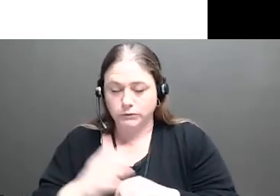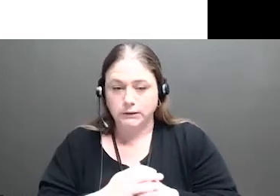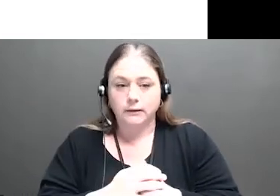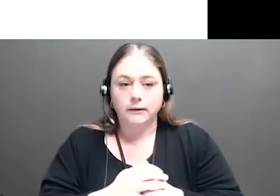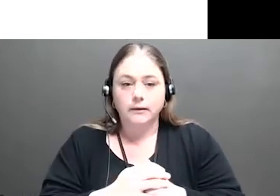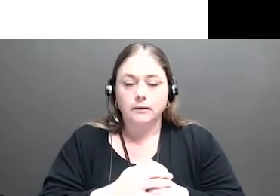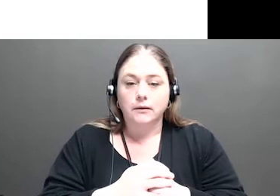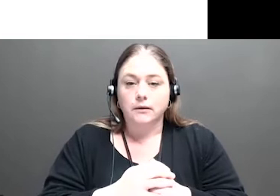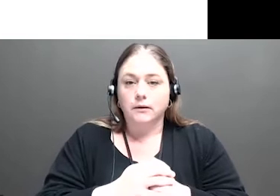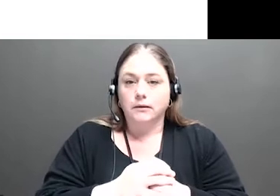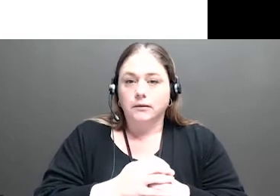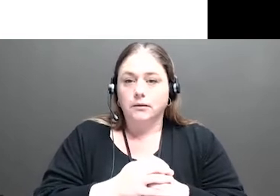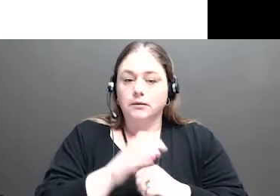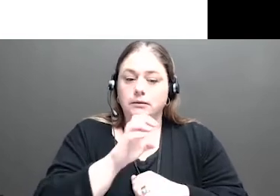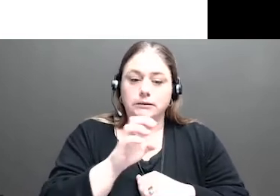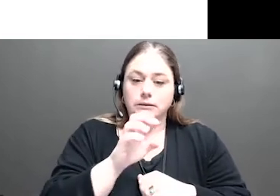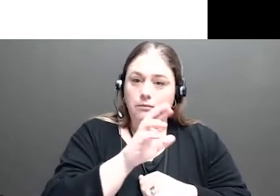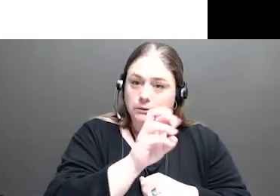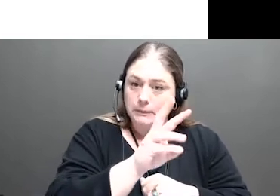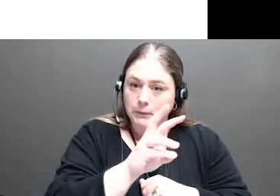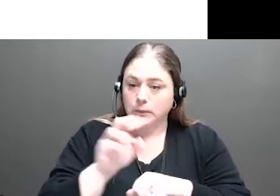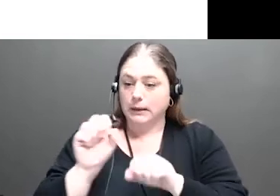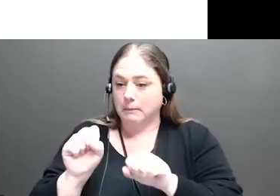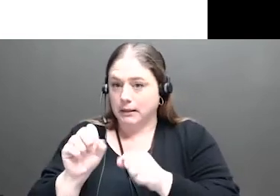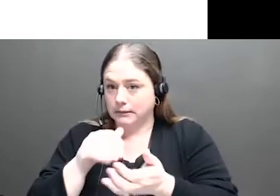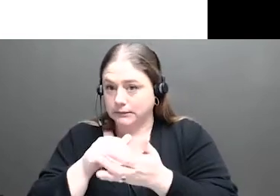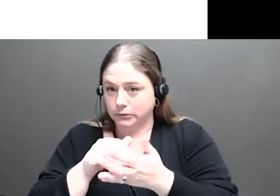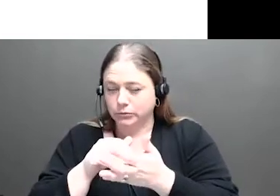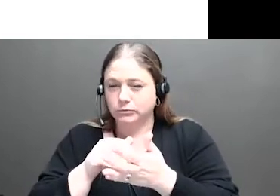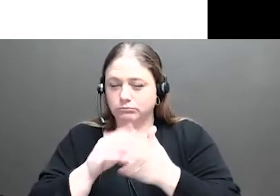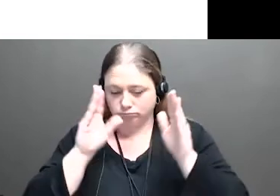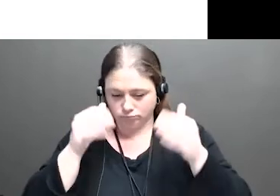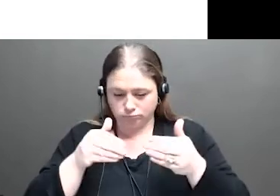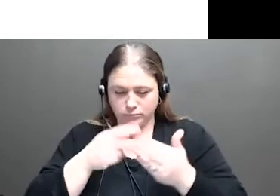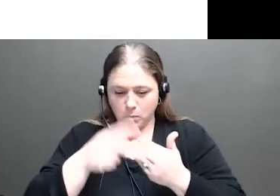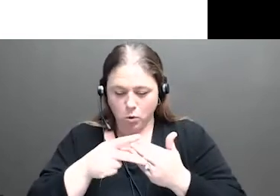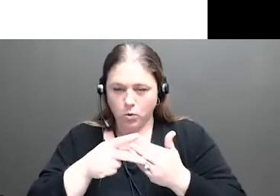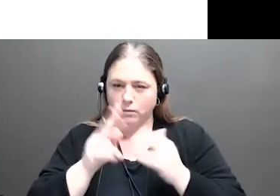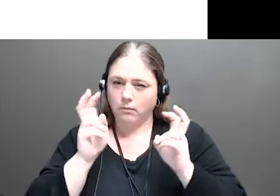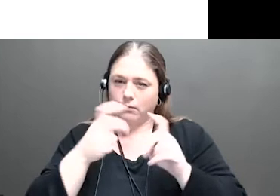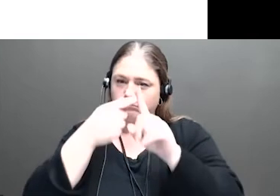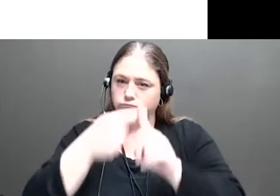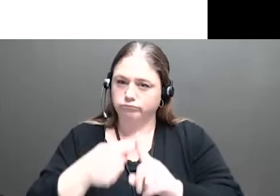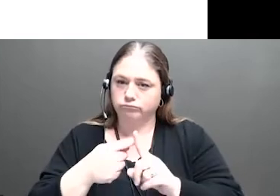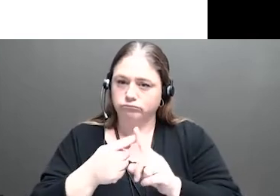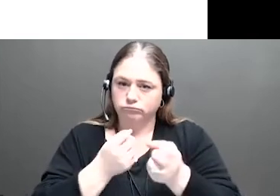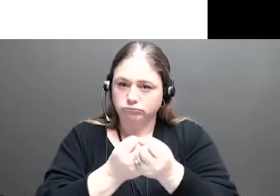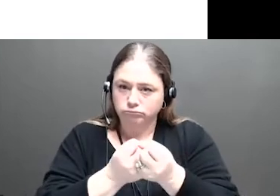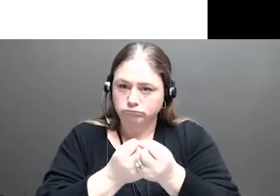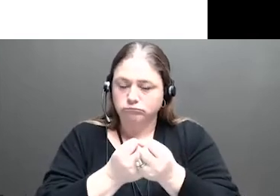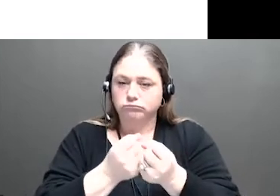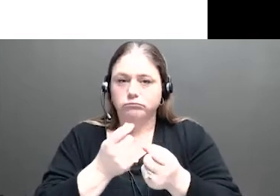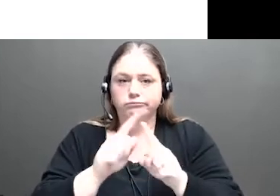CCRW and the Ability Center create programming importantly from a strengths-based approach with participants, focusing on activities that are